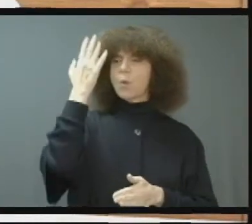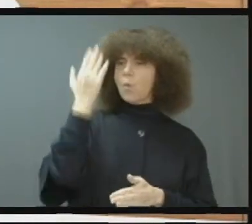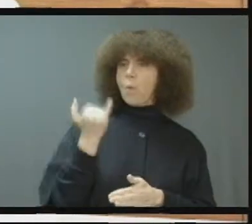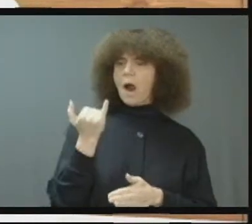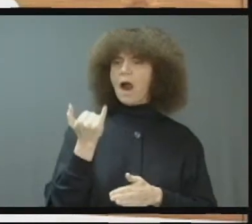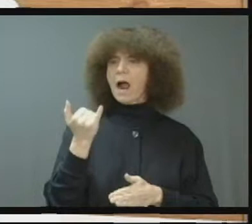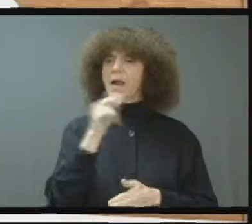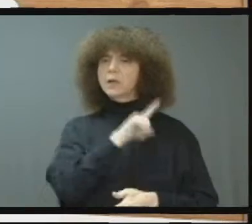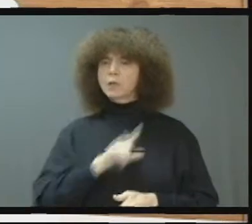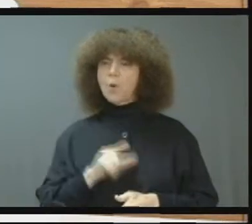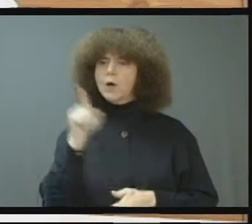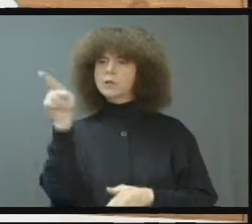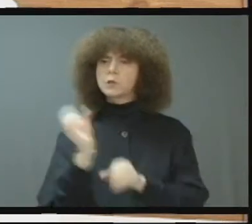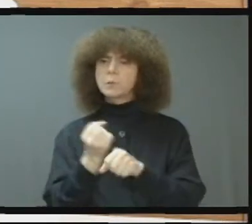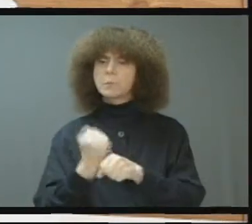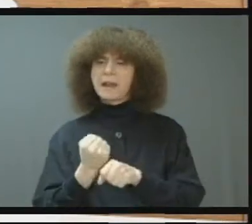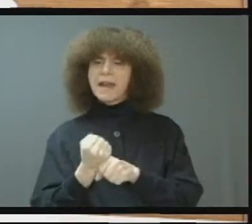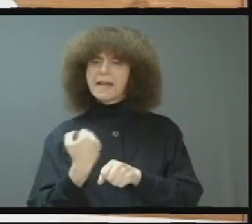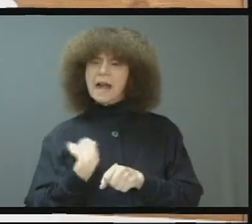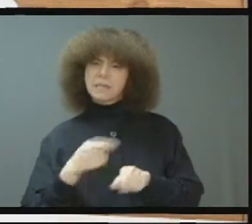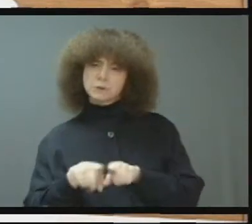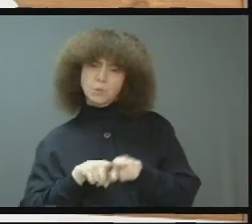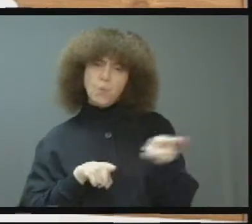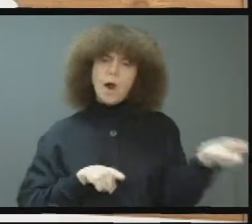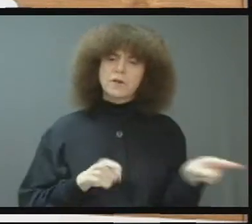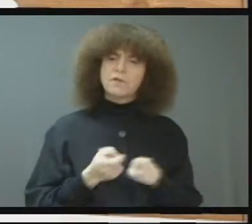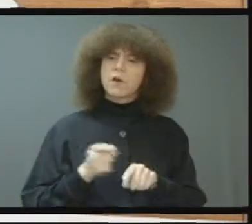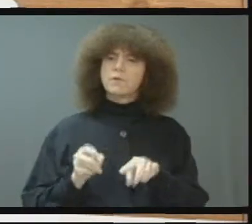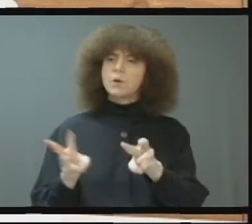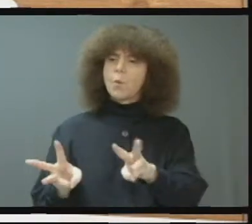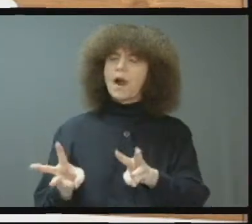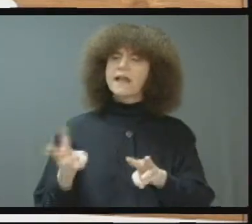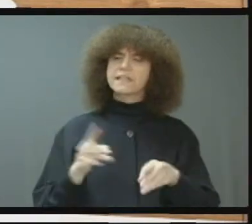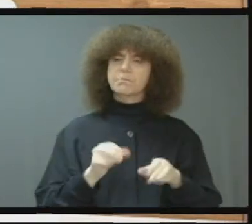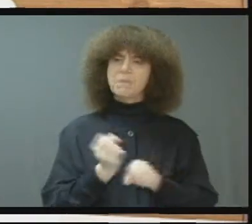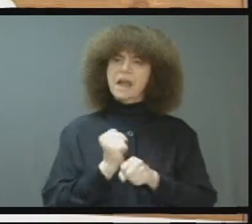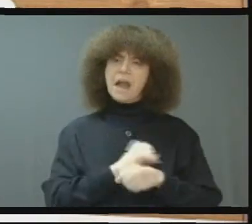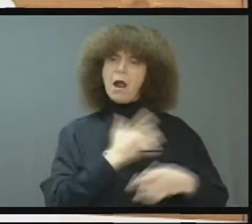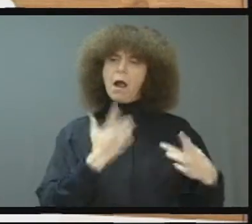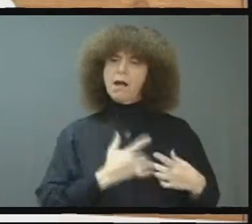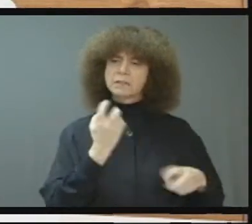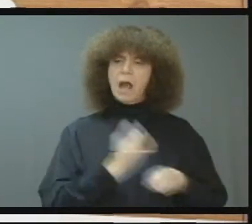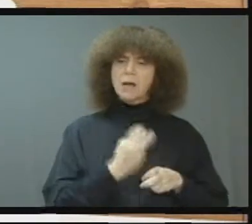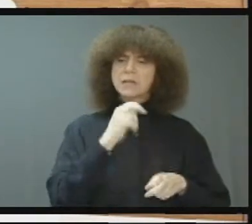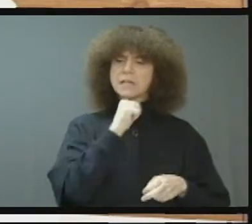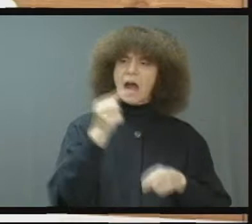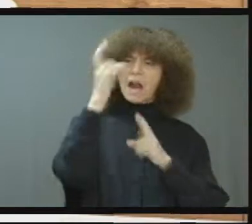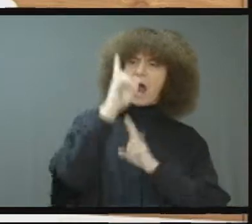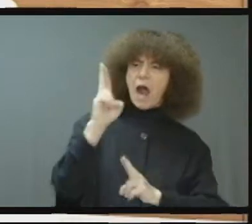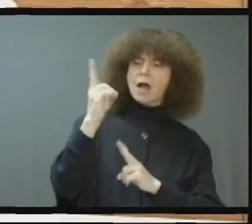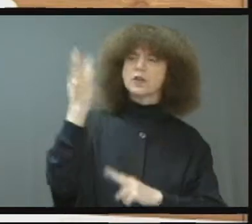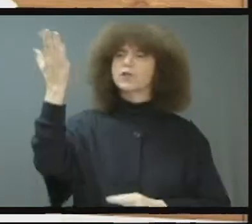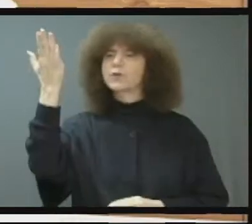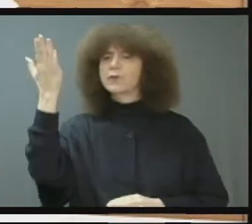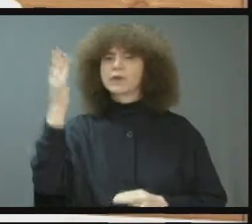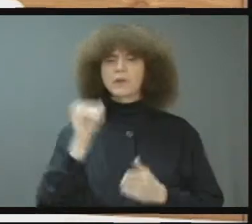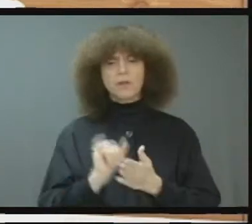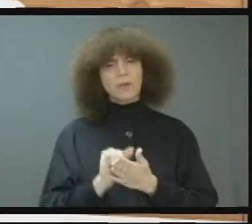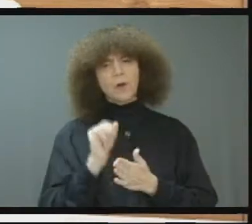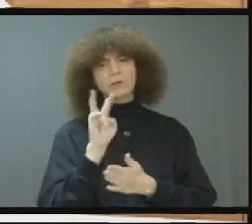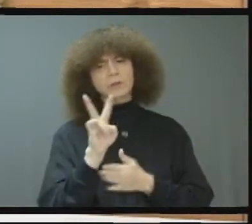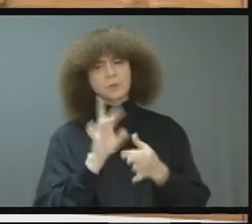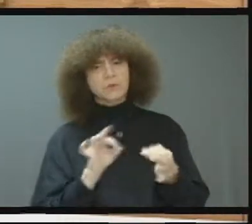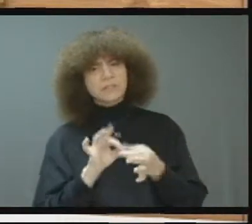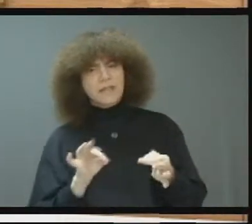wander from your ways and harden our hearts so that we do not revere you?" Those two statements are interesting.